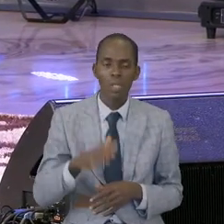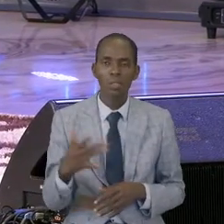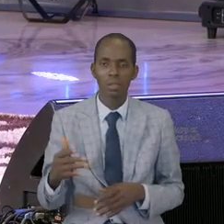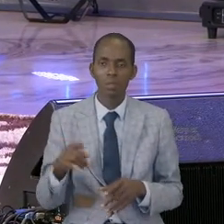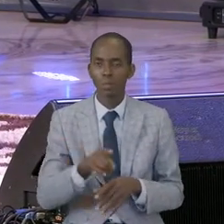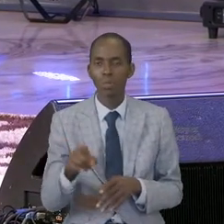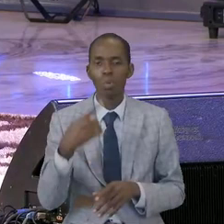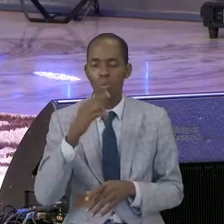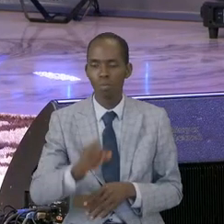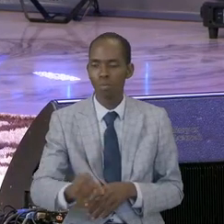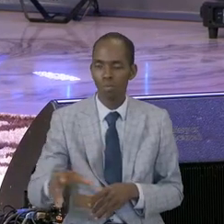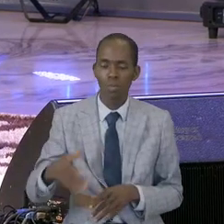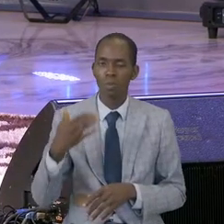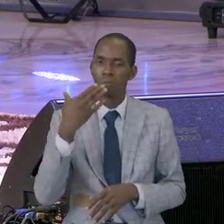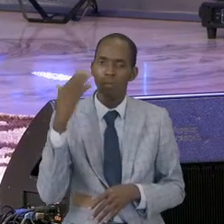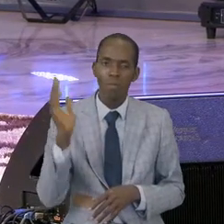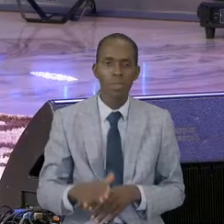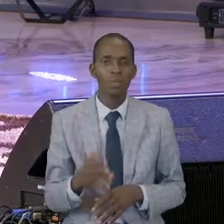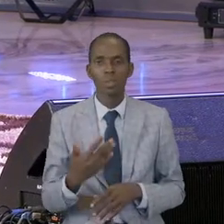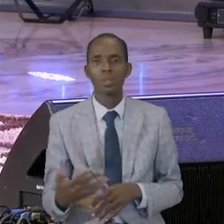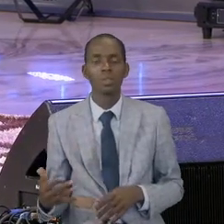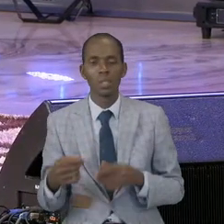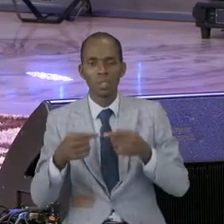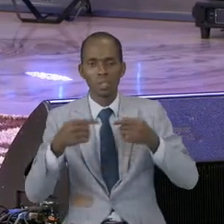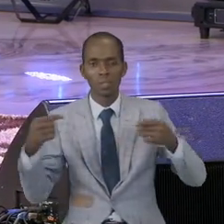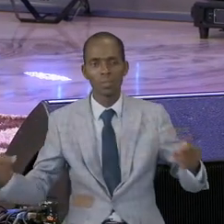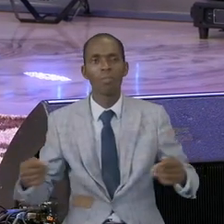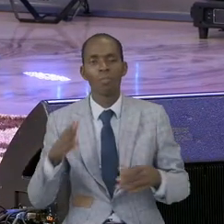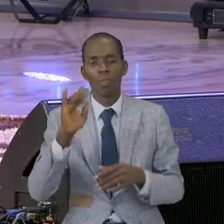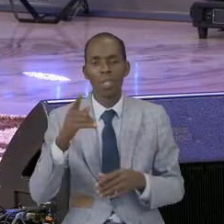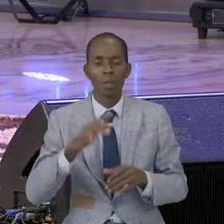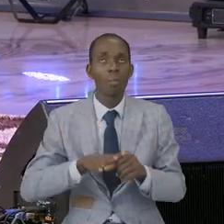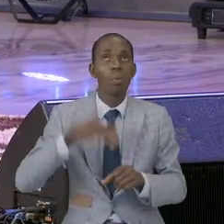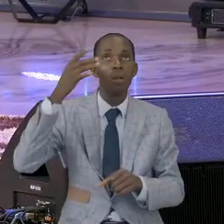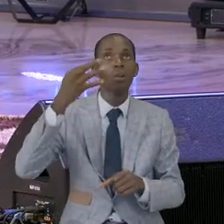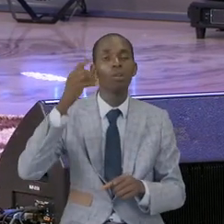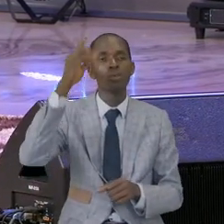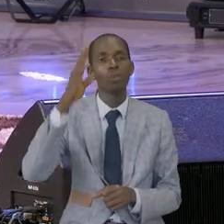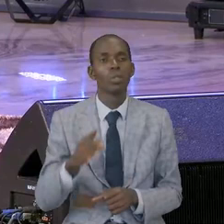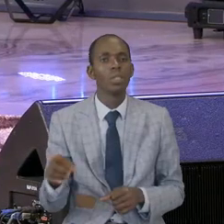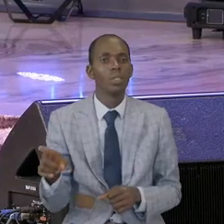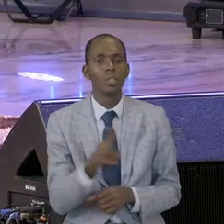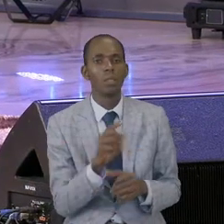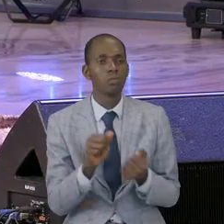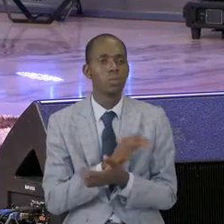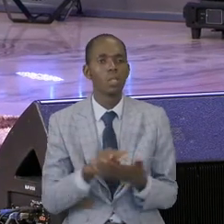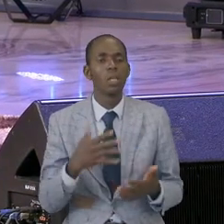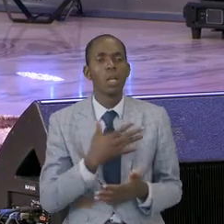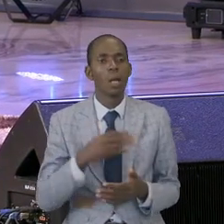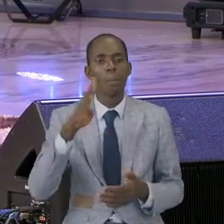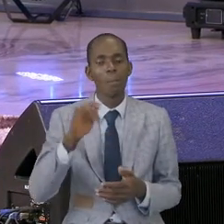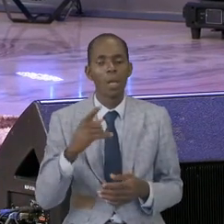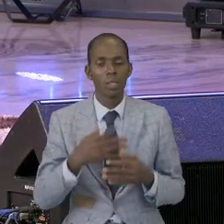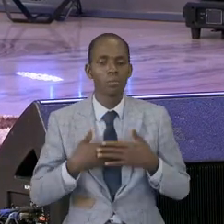transgression, those who sow evil, those who sow discord, by the blast of God, they perish. By the